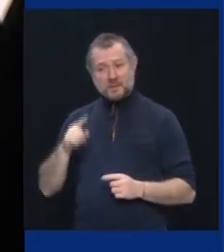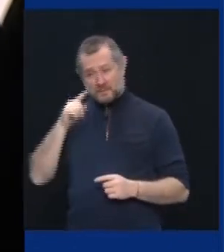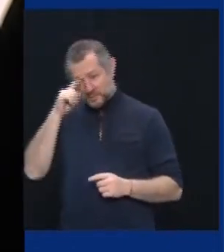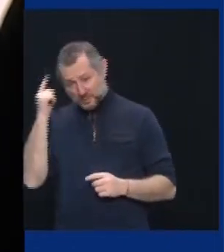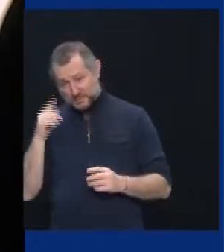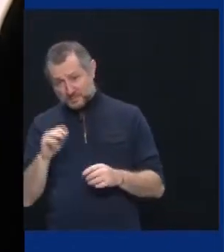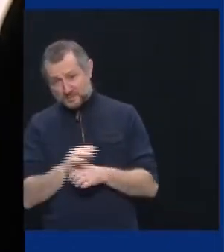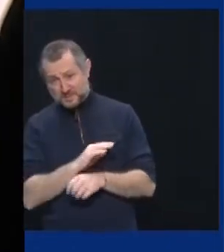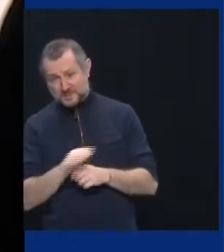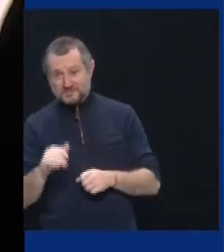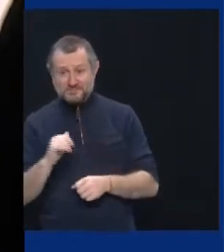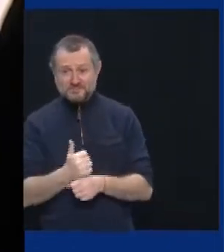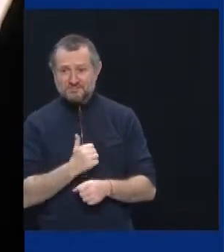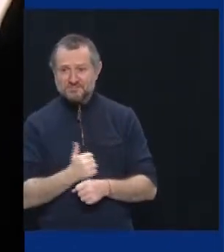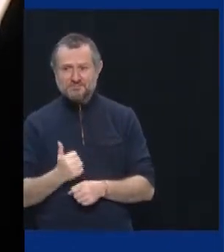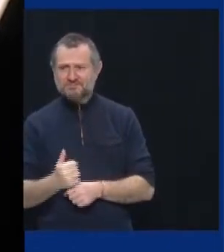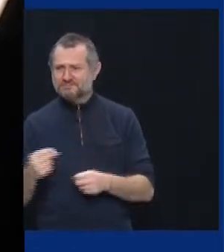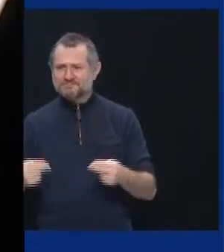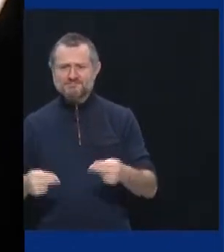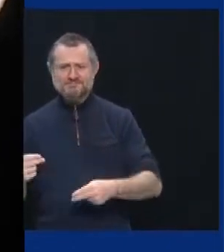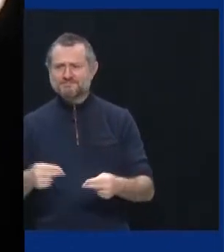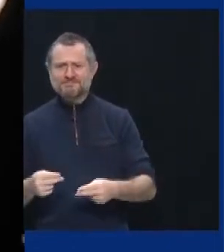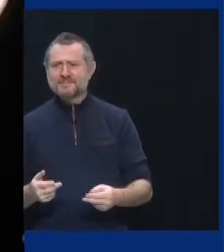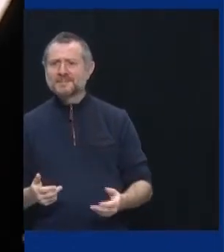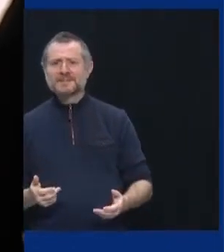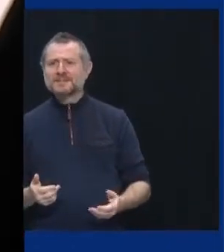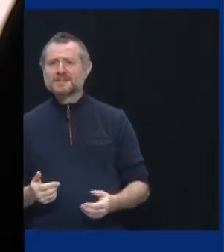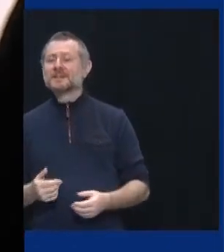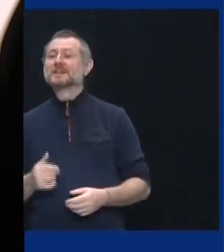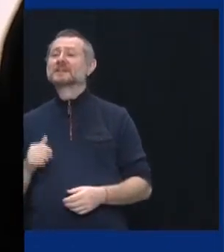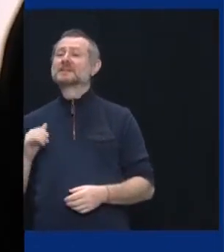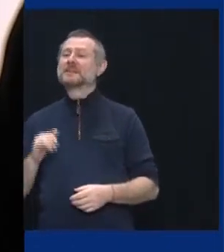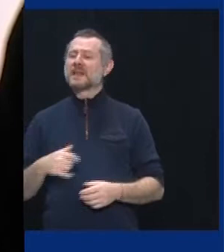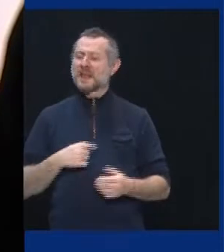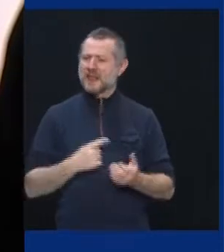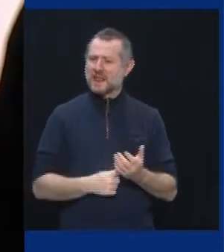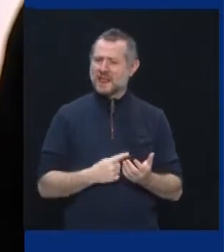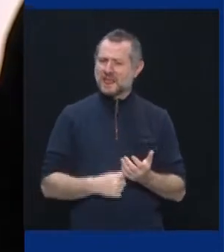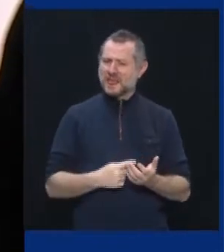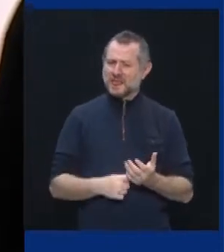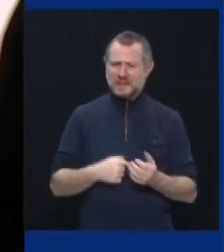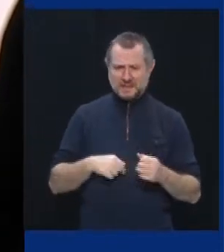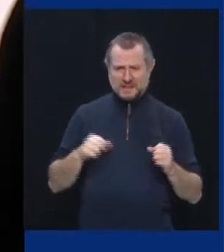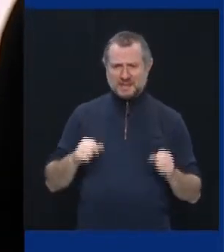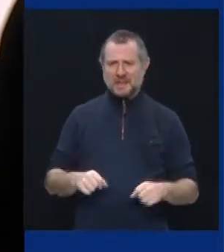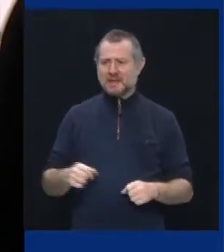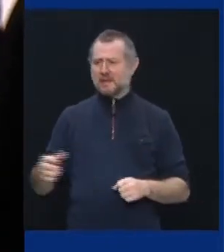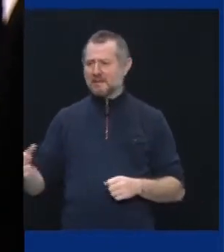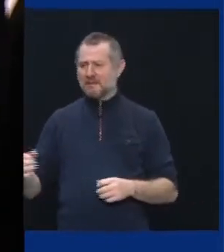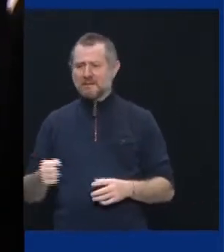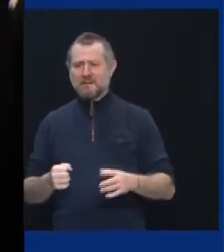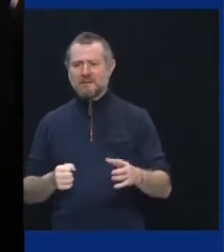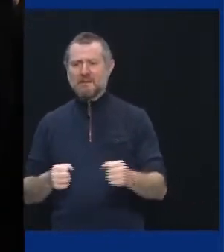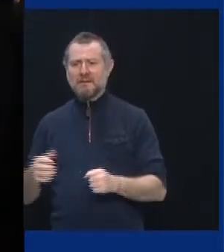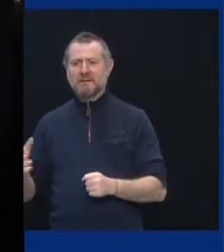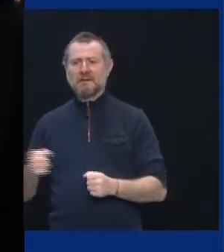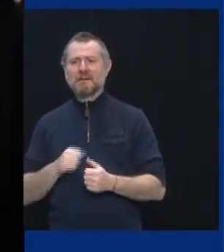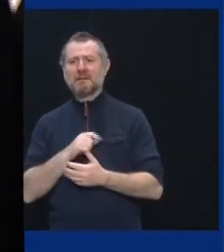participation. And the question was, could we assemble all of these